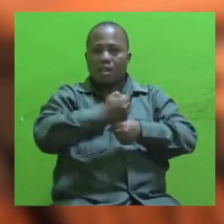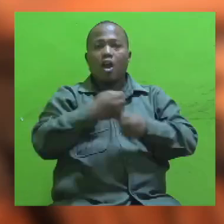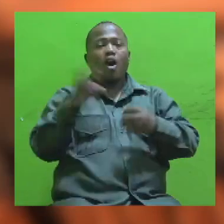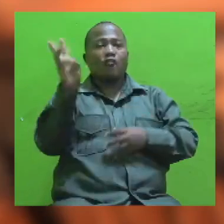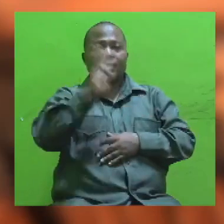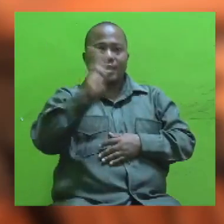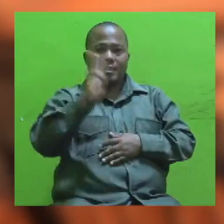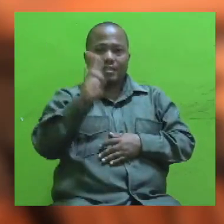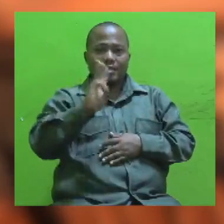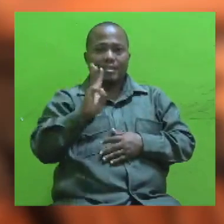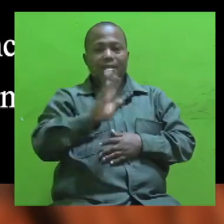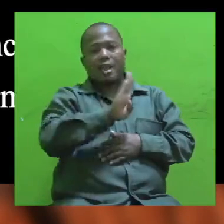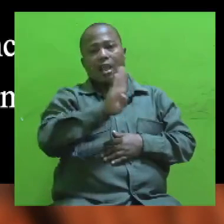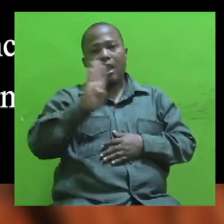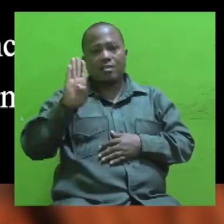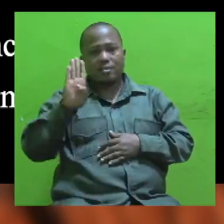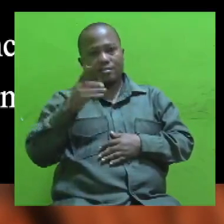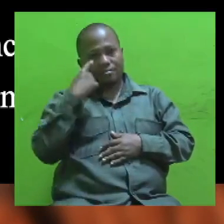council.